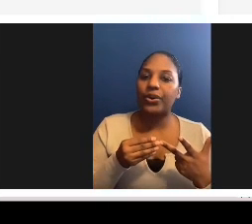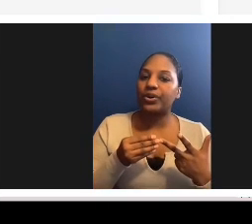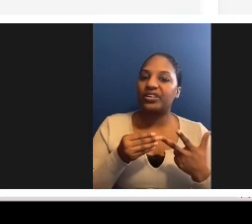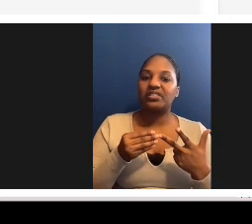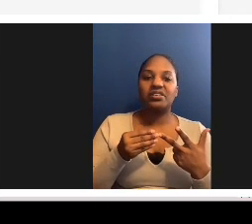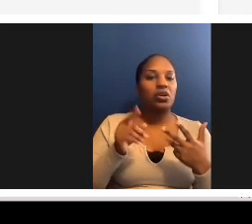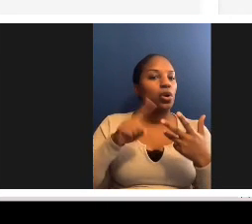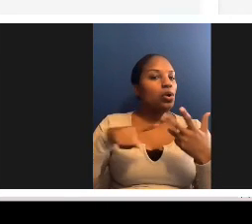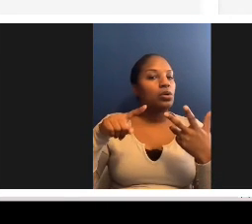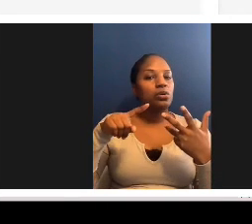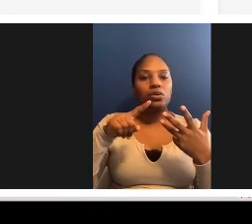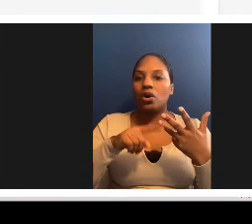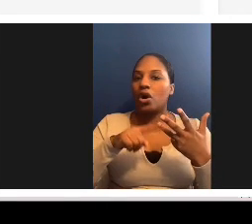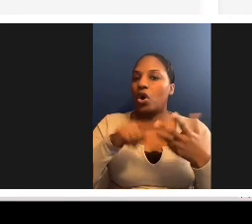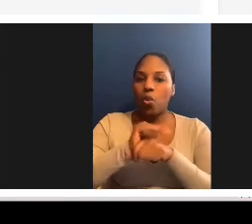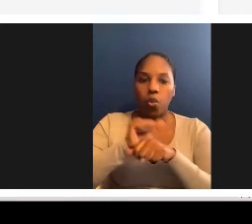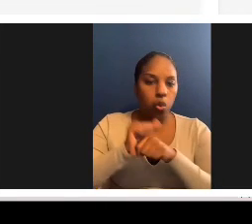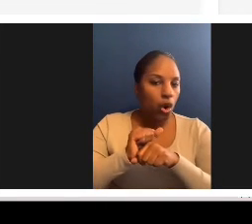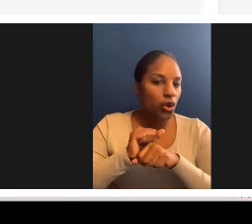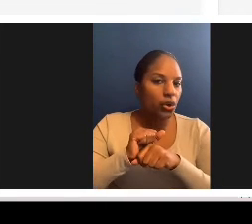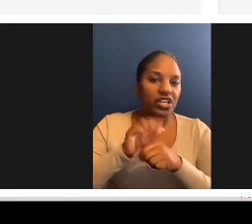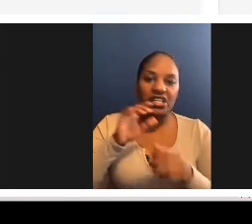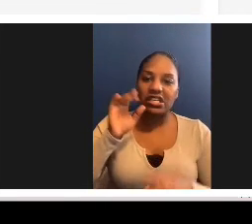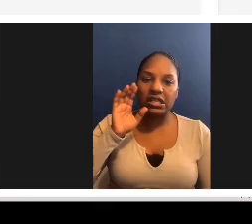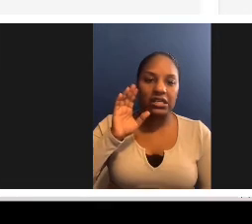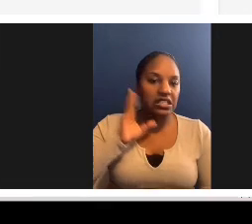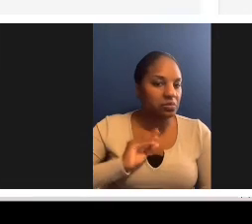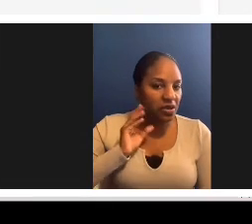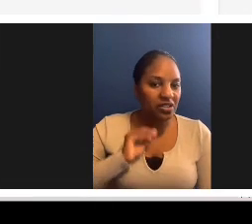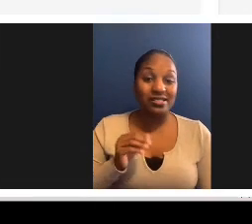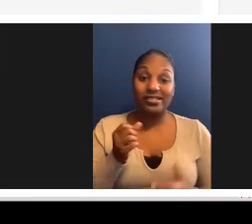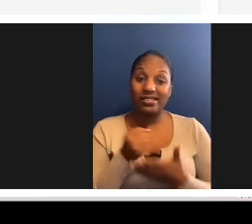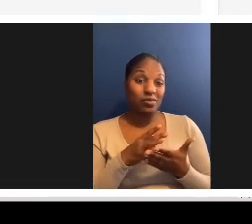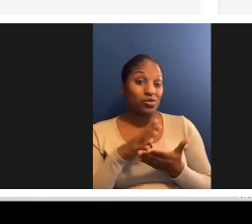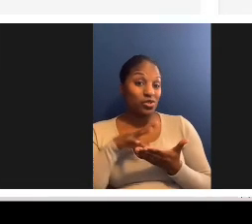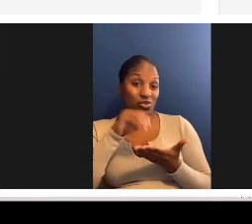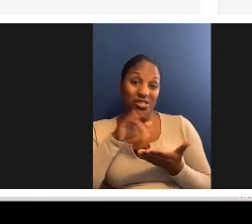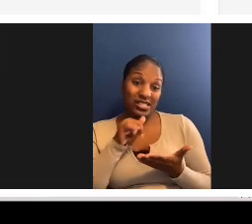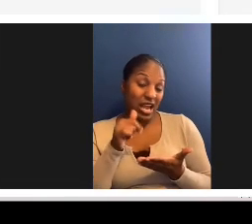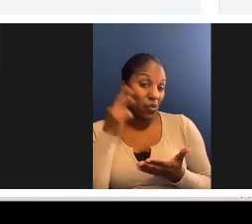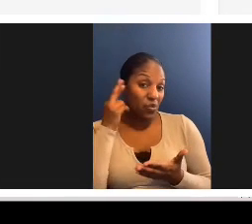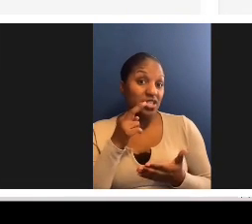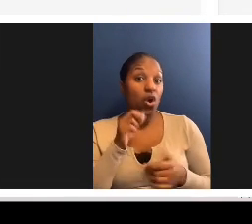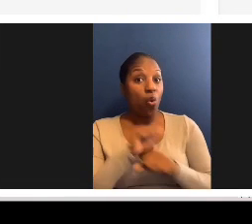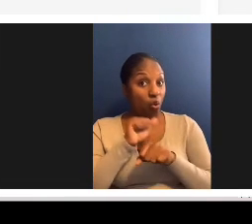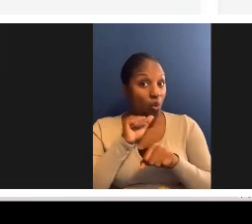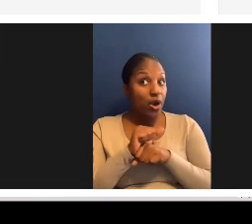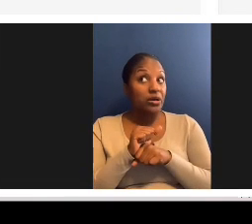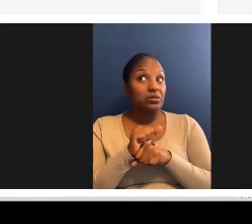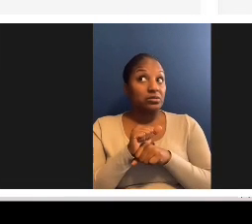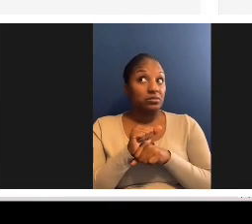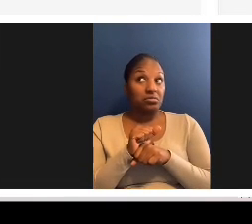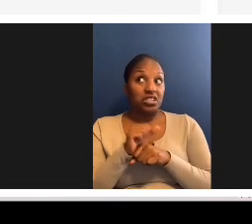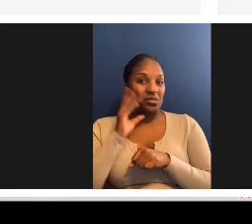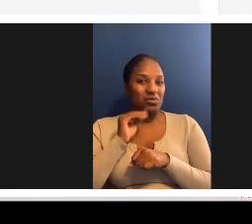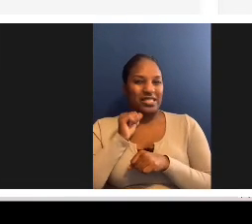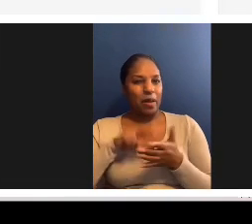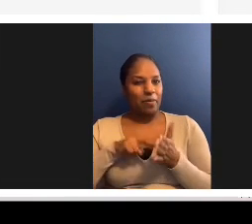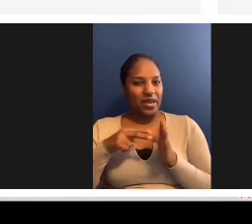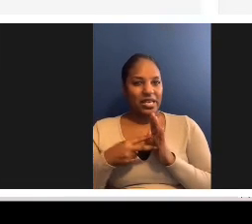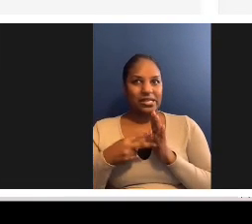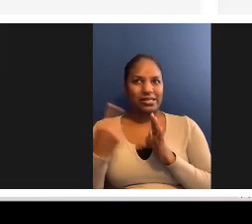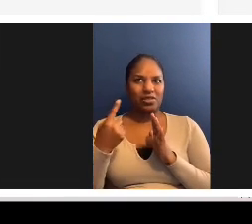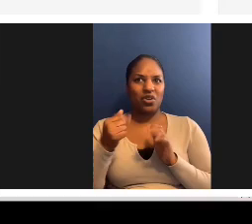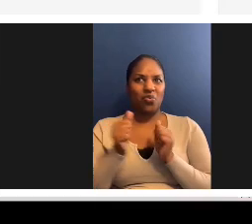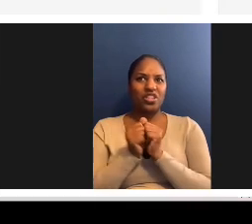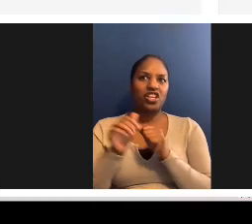you about work experience. I know some of our students, they don't realize that, work experience doesn't always mean something with a full-time